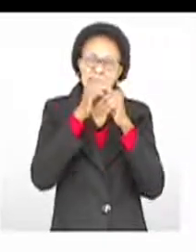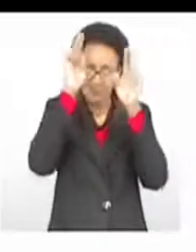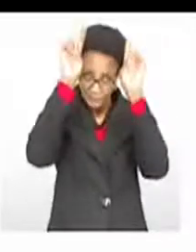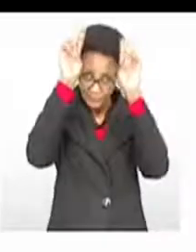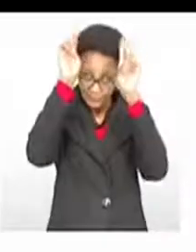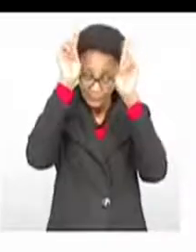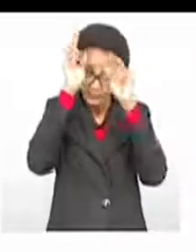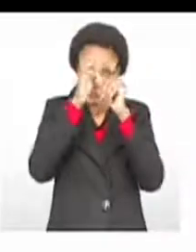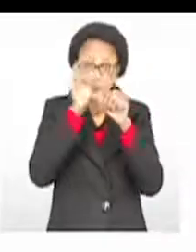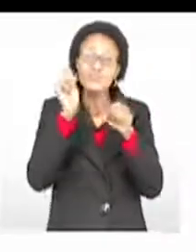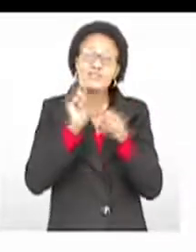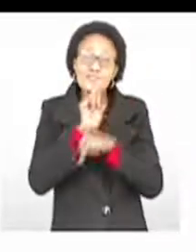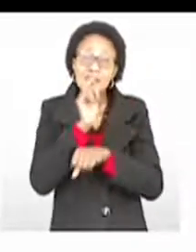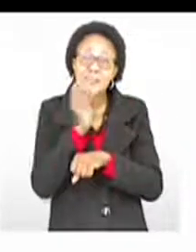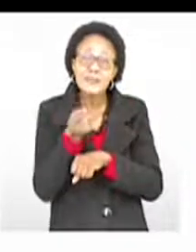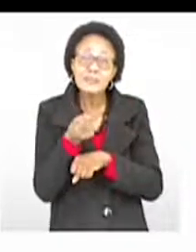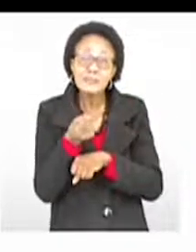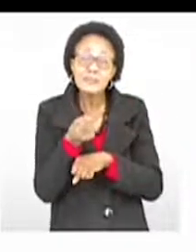second picture,